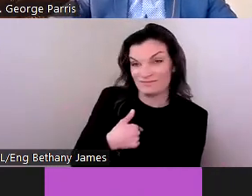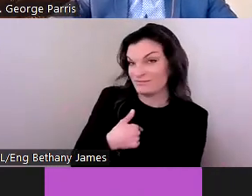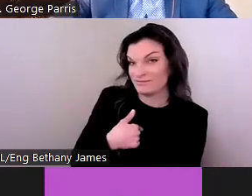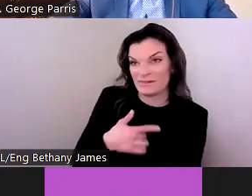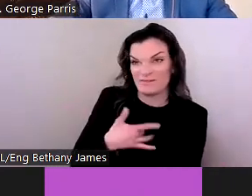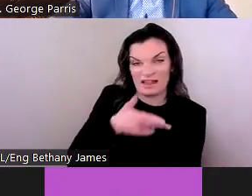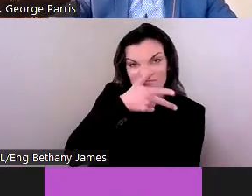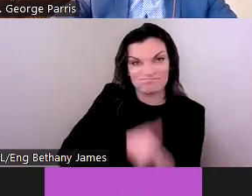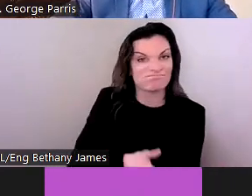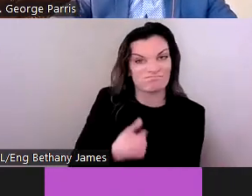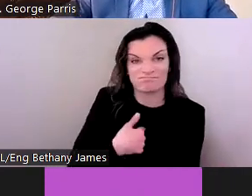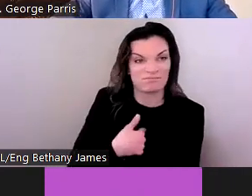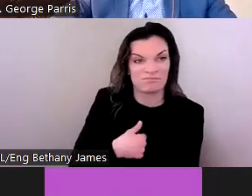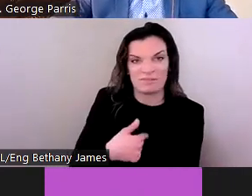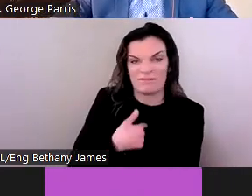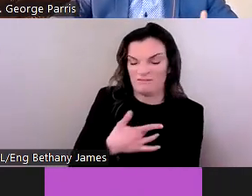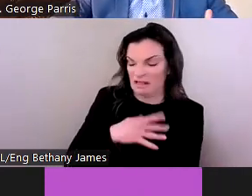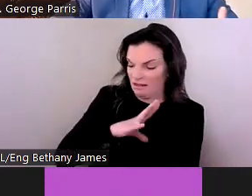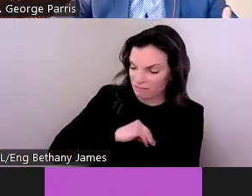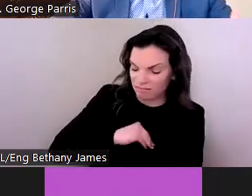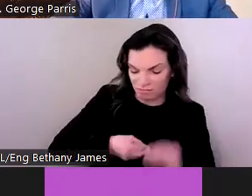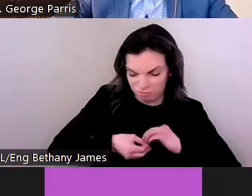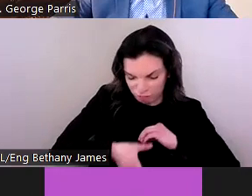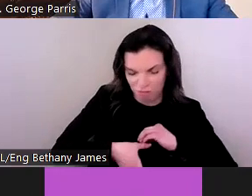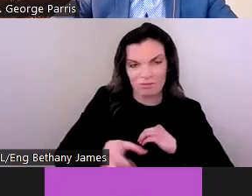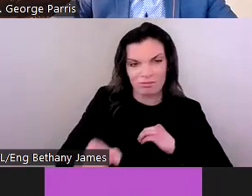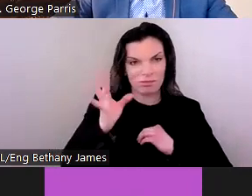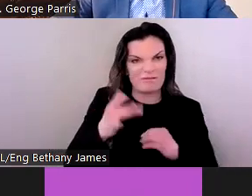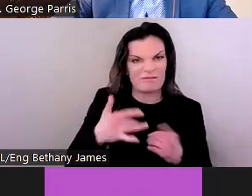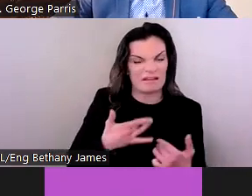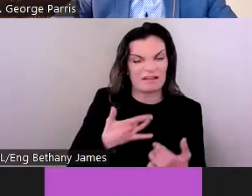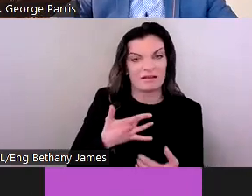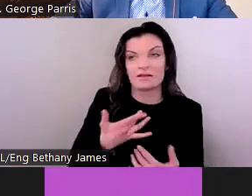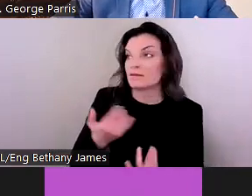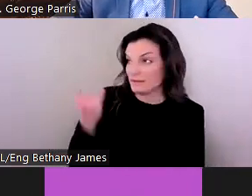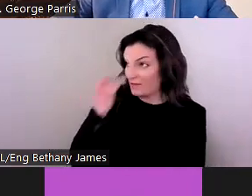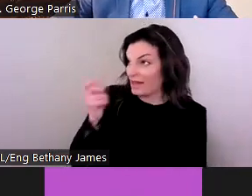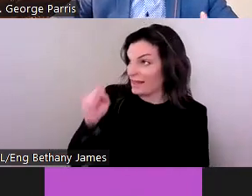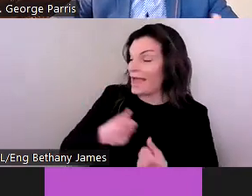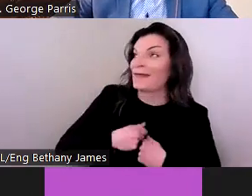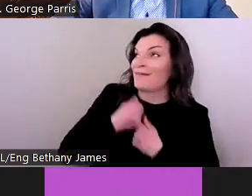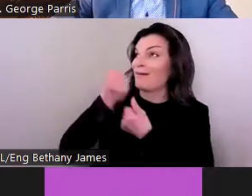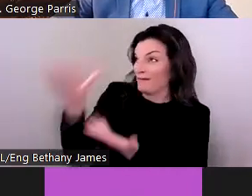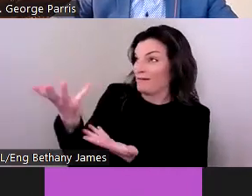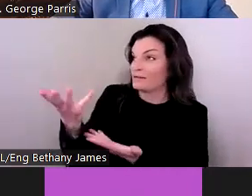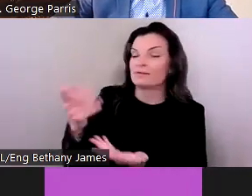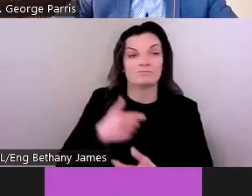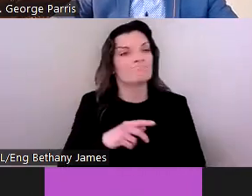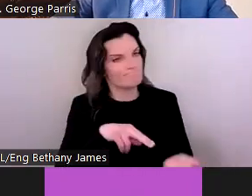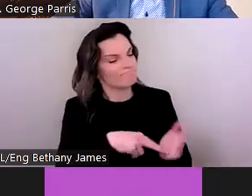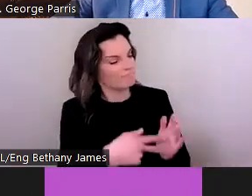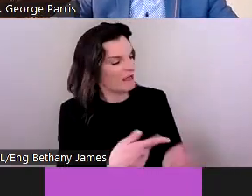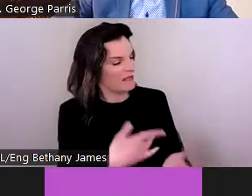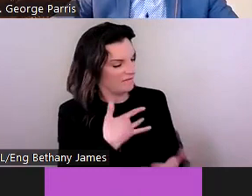help. And so people tend to talk more. They tend to be engaged, and they tend to be able to express themselves in a